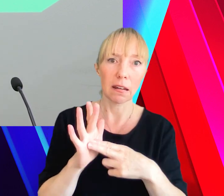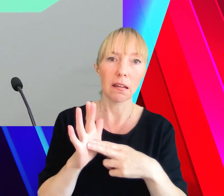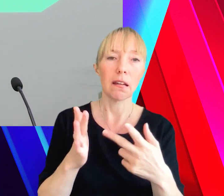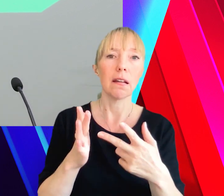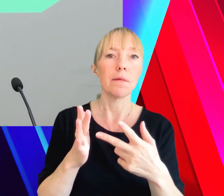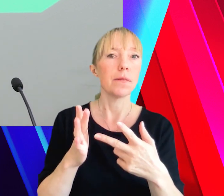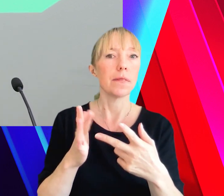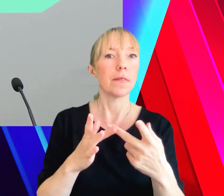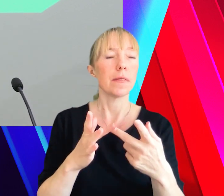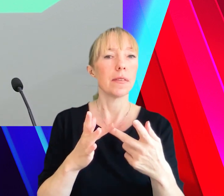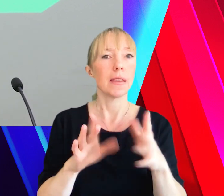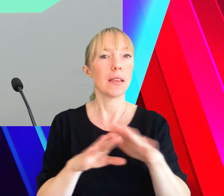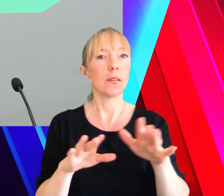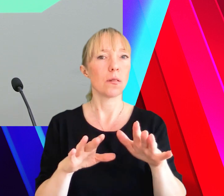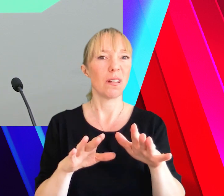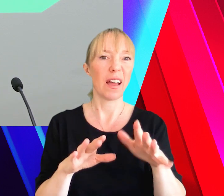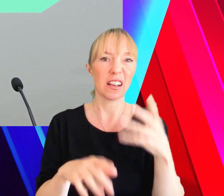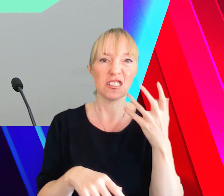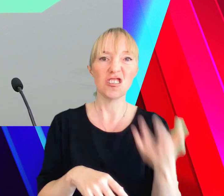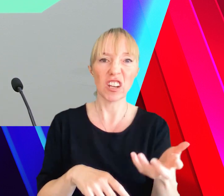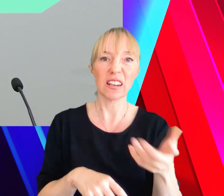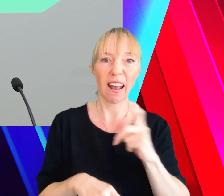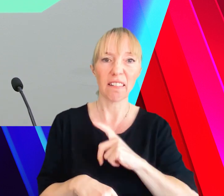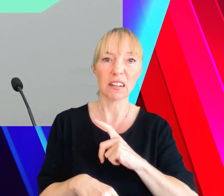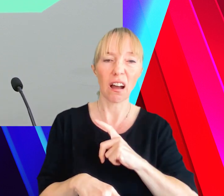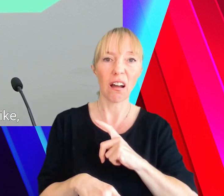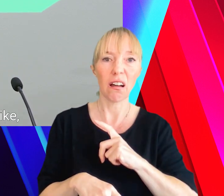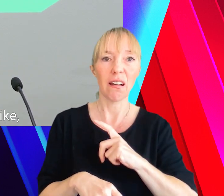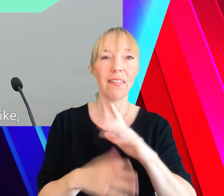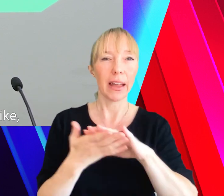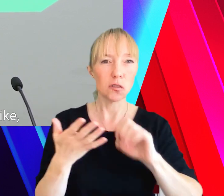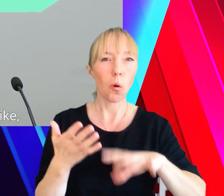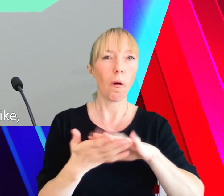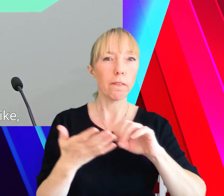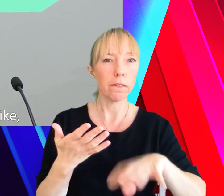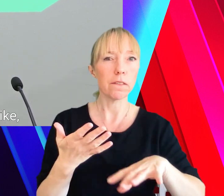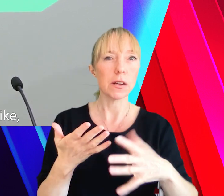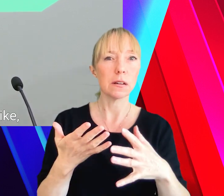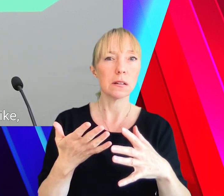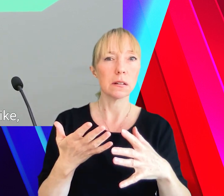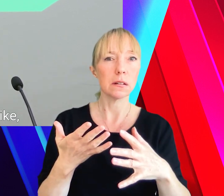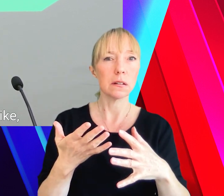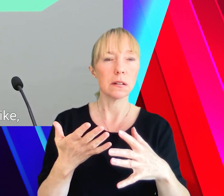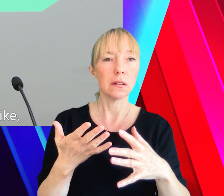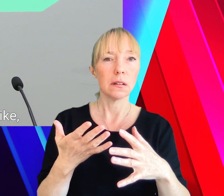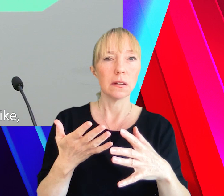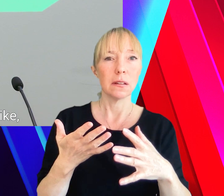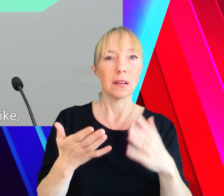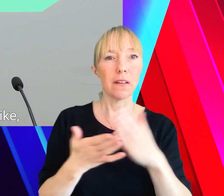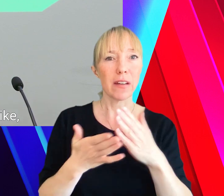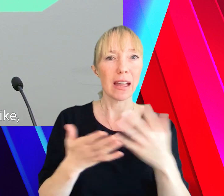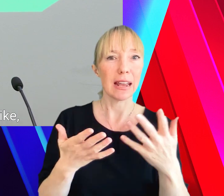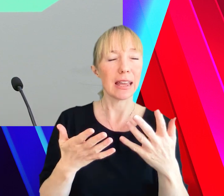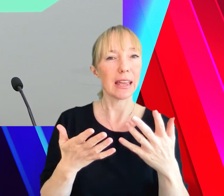fucking Anakin, and instead of him being like a shit character basically, they removed certain bits that made it